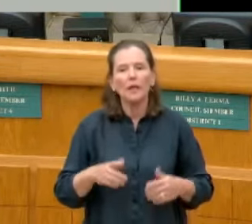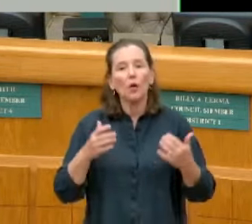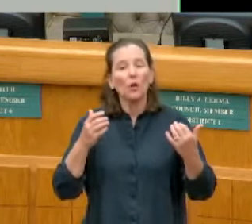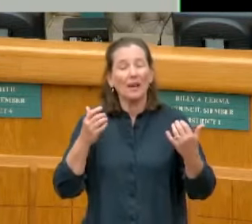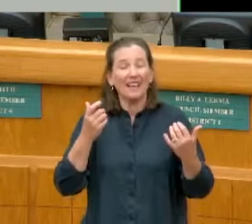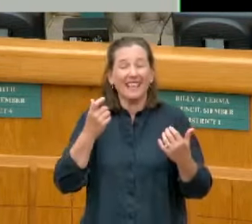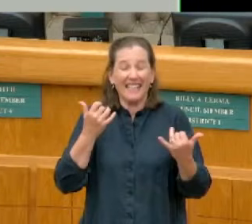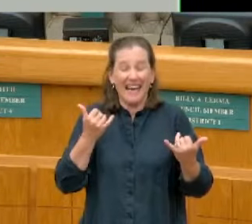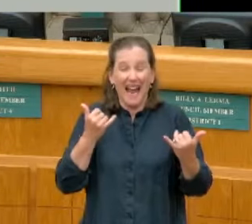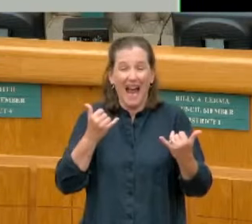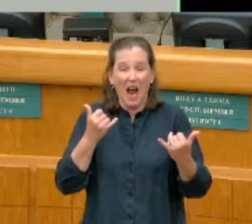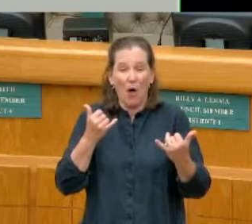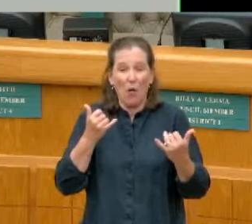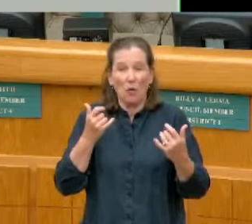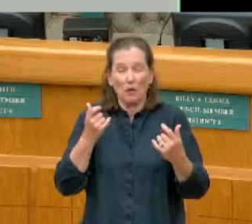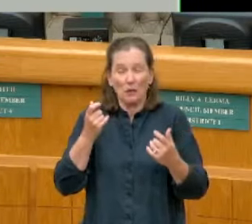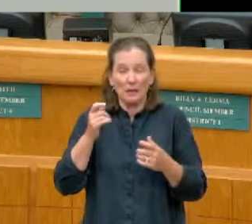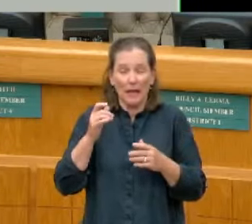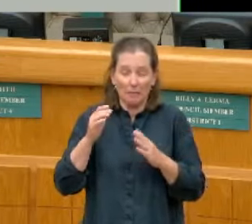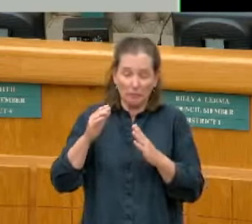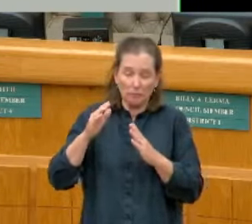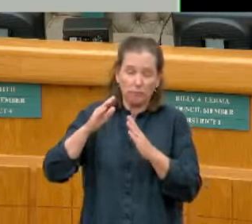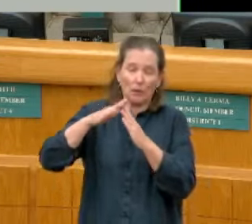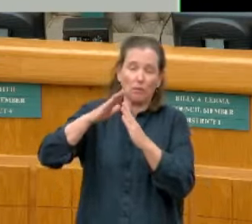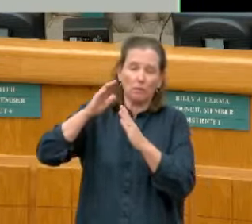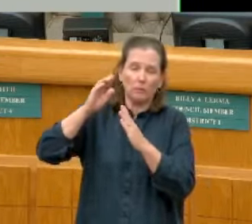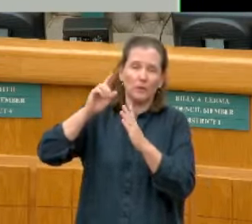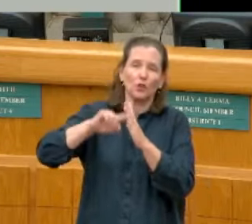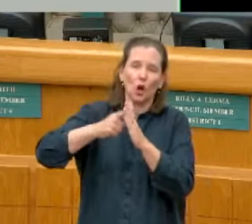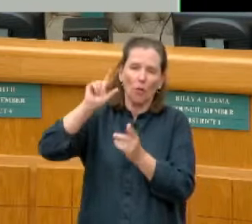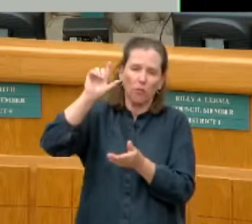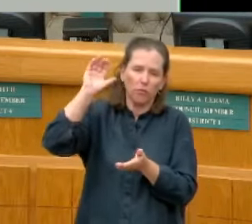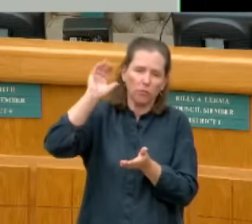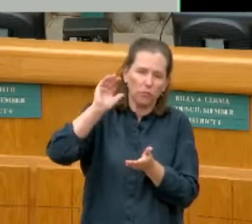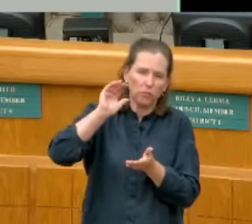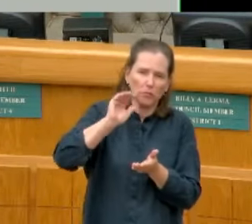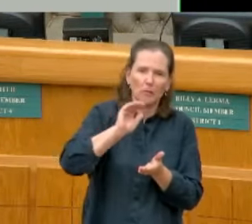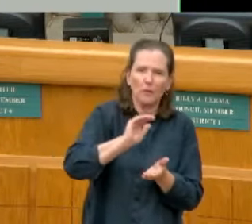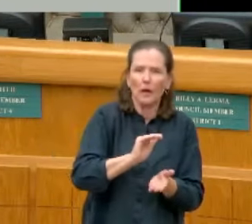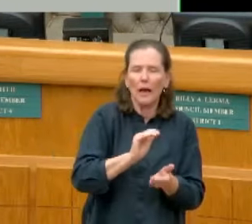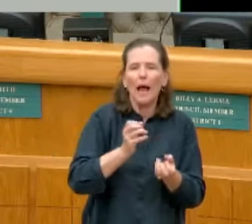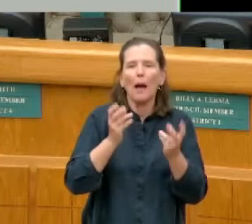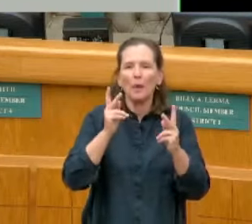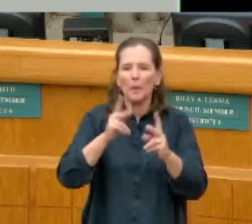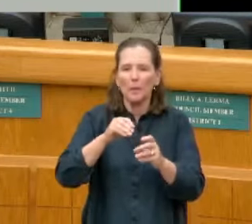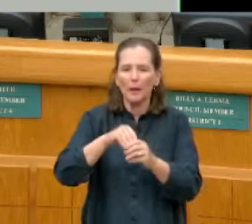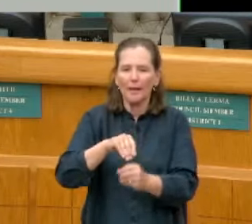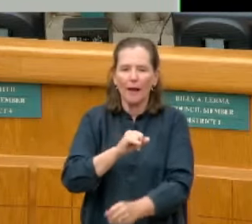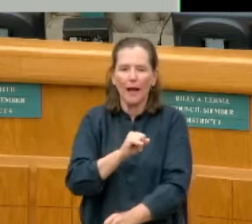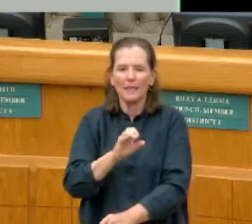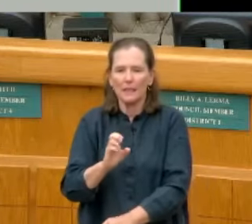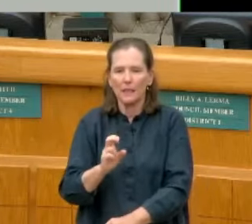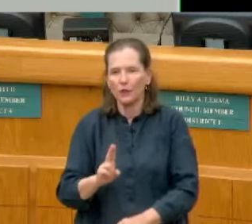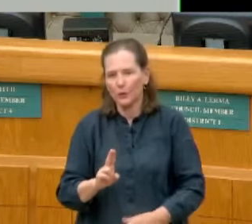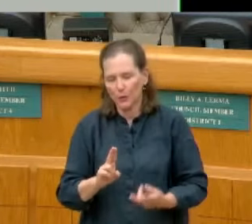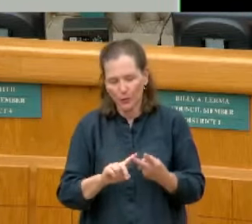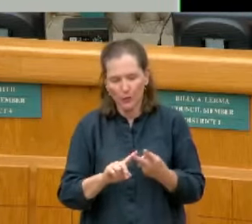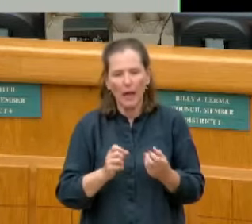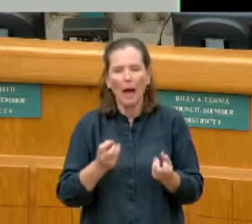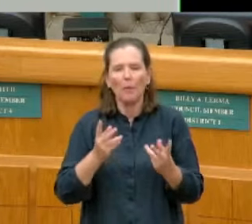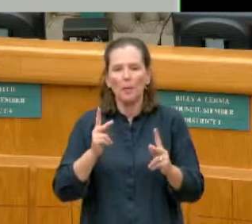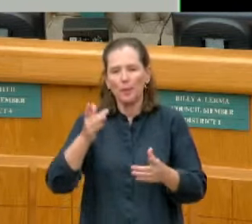of people with COVID-19 in the ICU. As long as we keep up our vigilance to try to